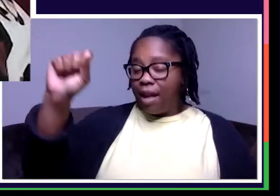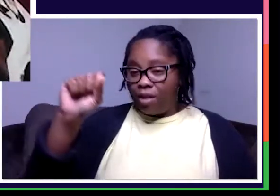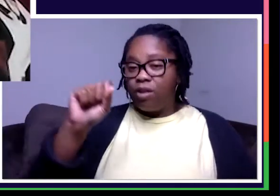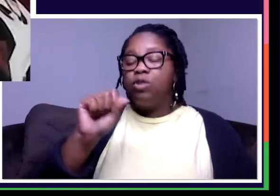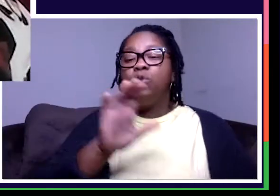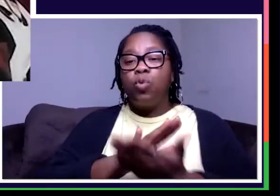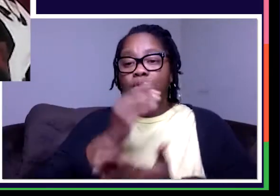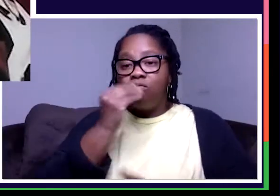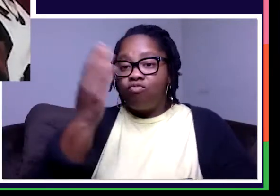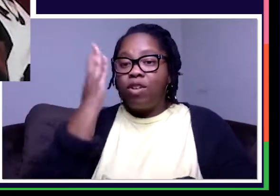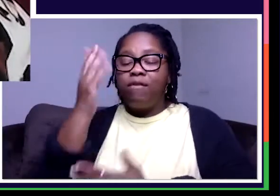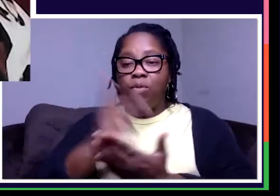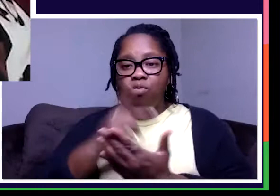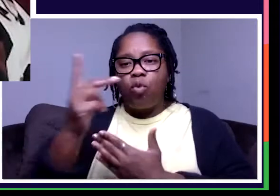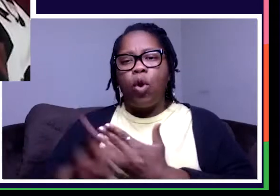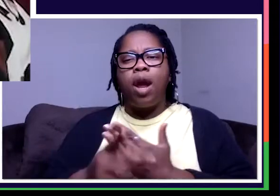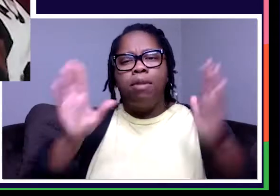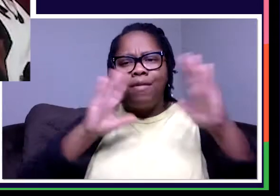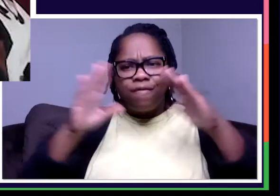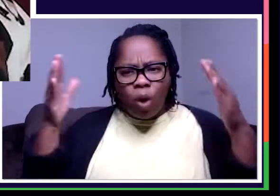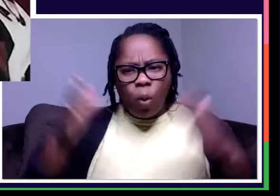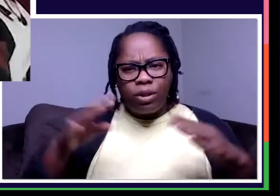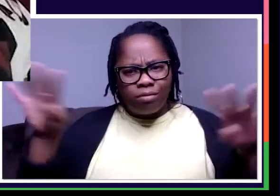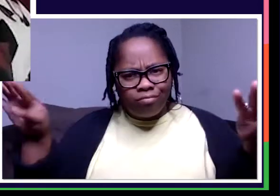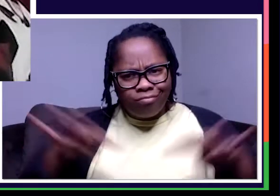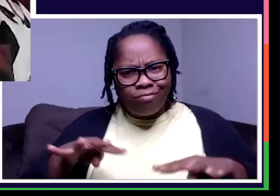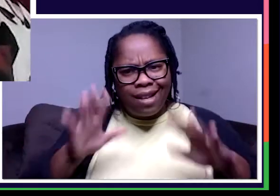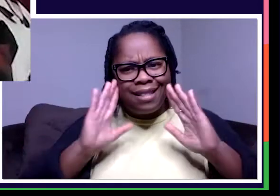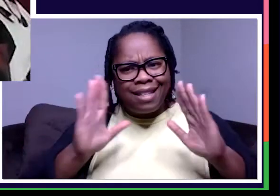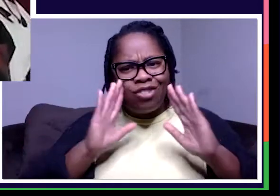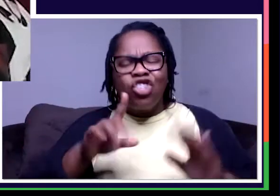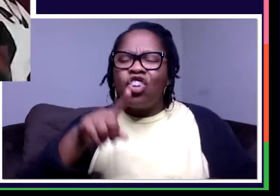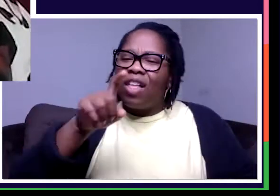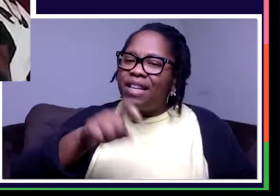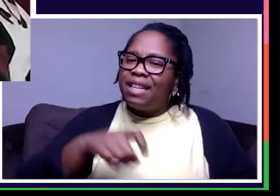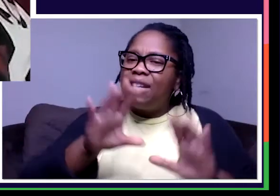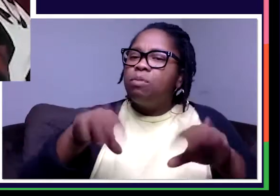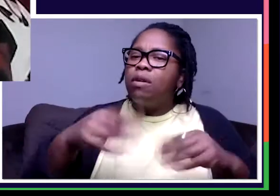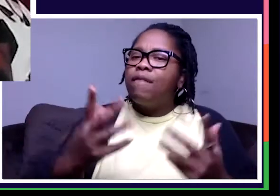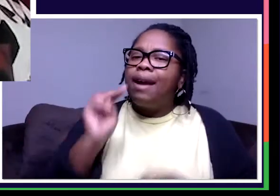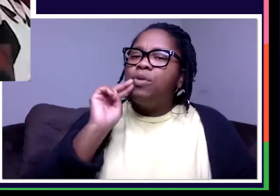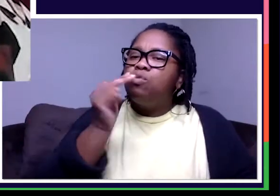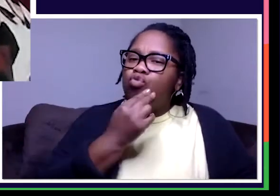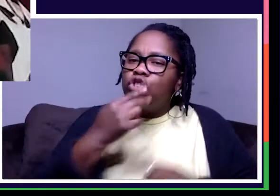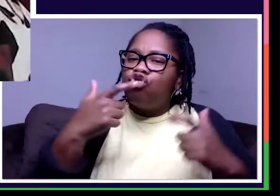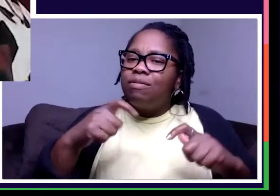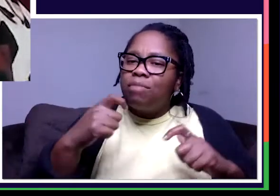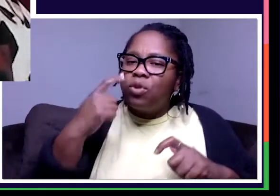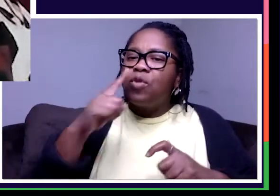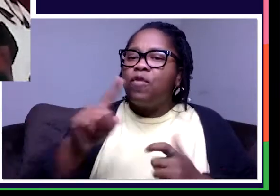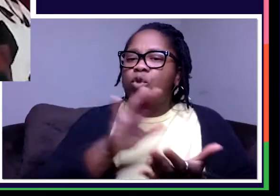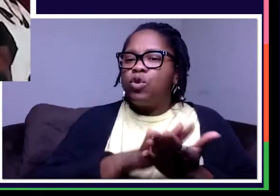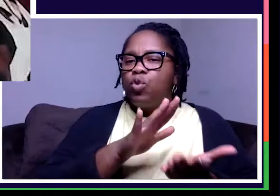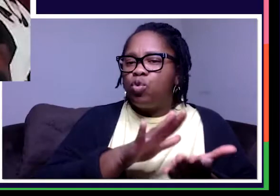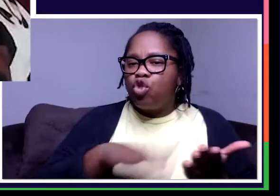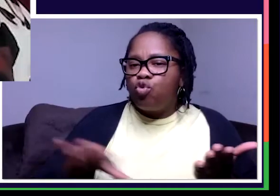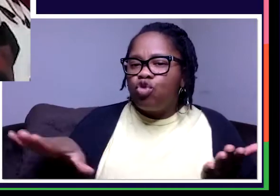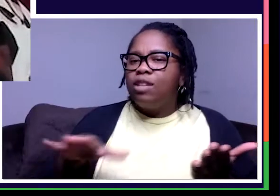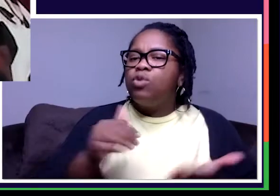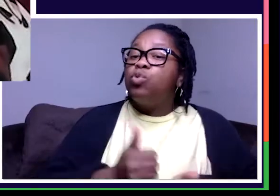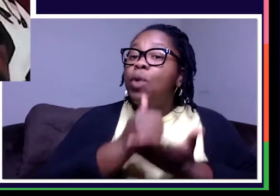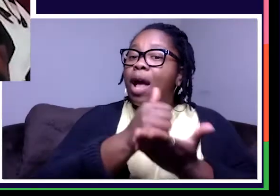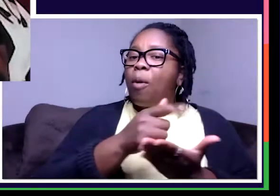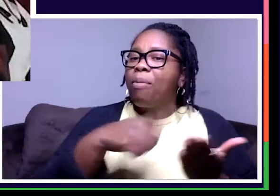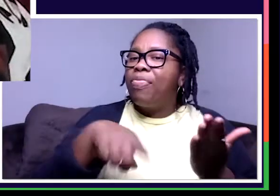focused national attention on the urgent need to give poor children nutritious meals so they could